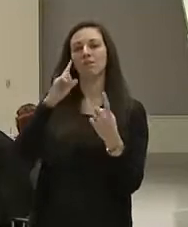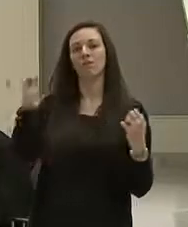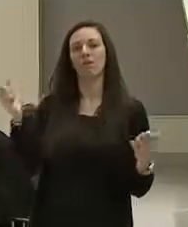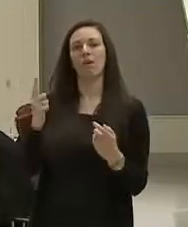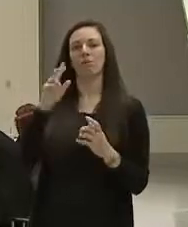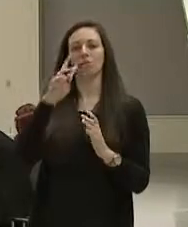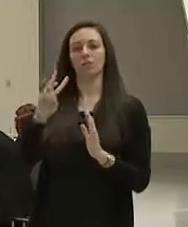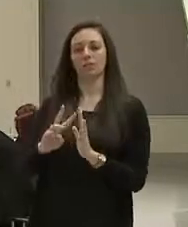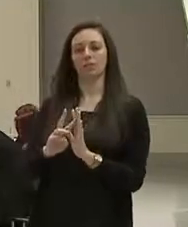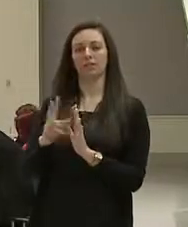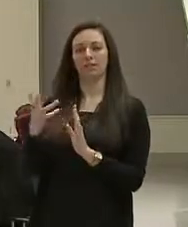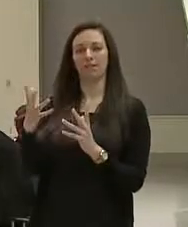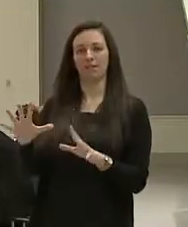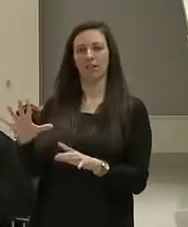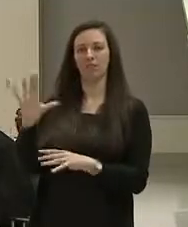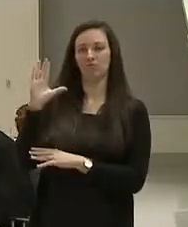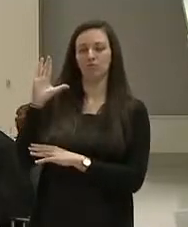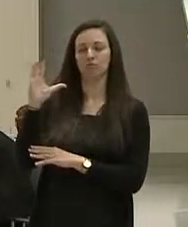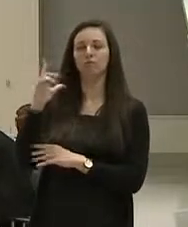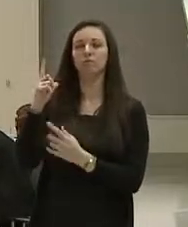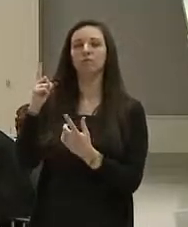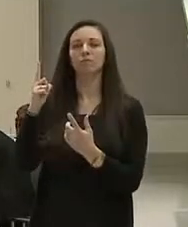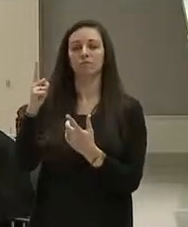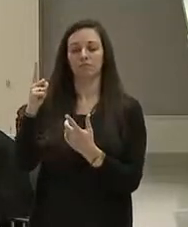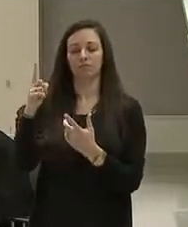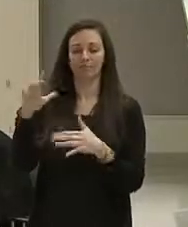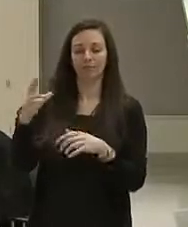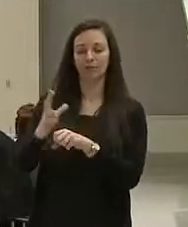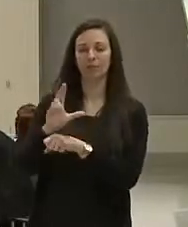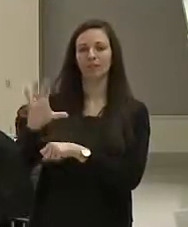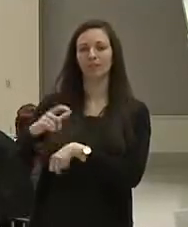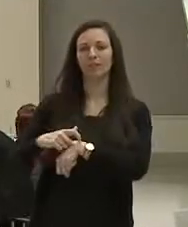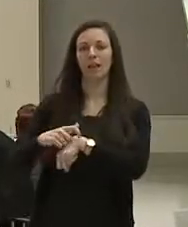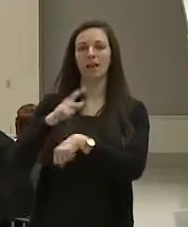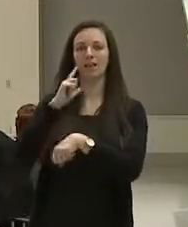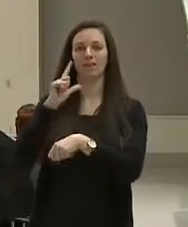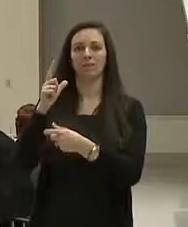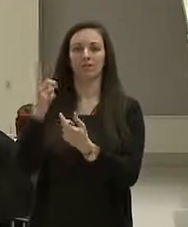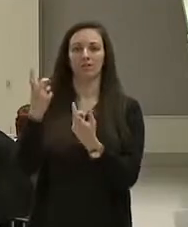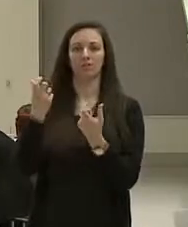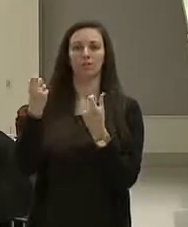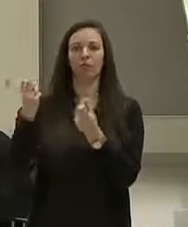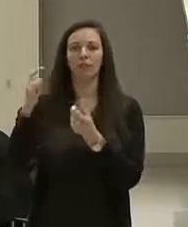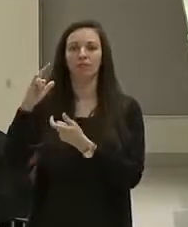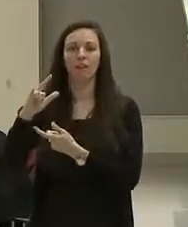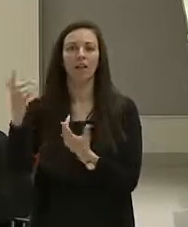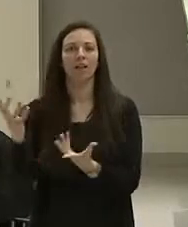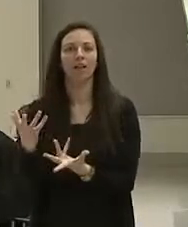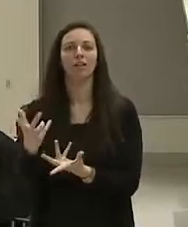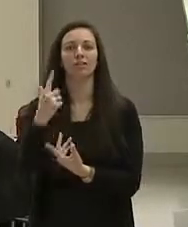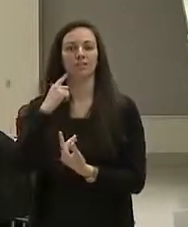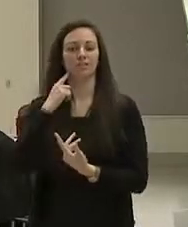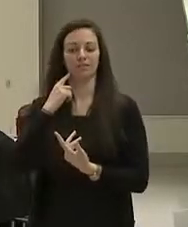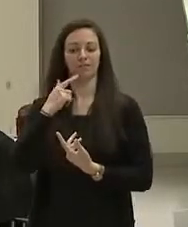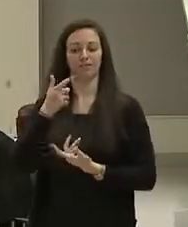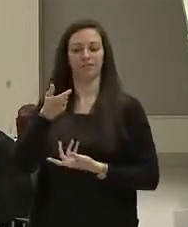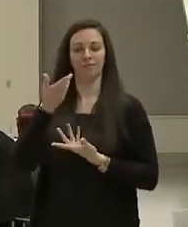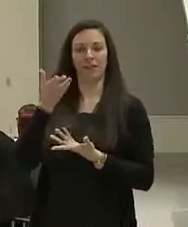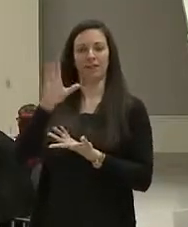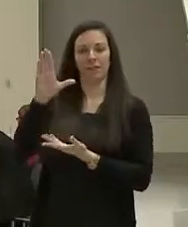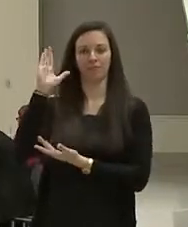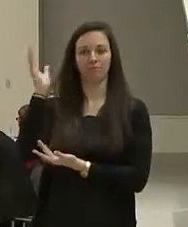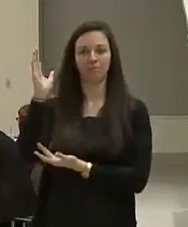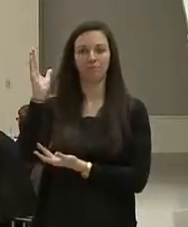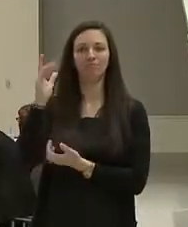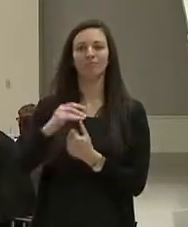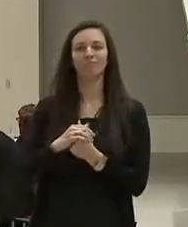who took the time to travel here and provide us with their testimony. I also want to thank the folks who